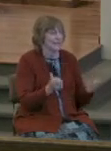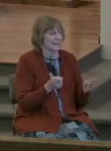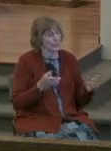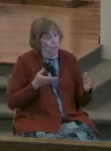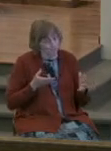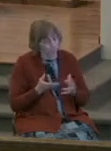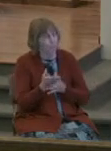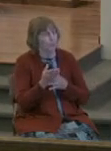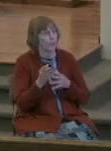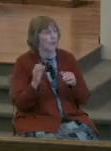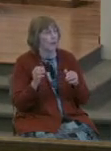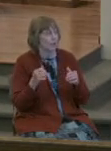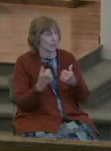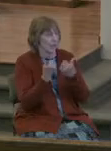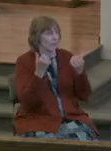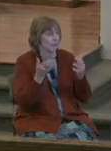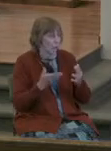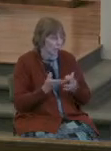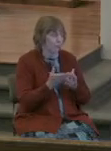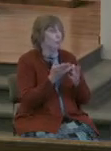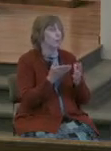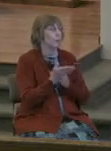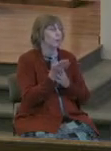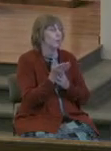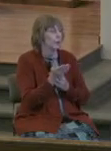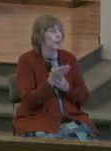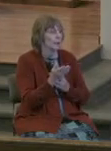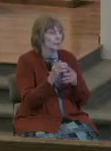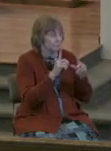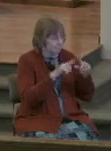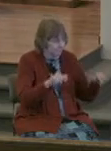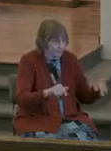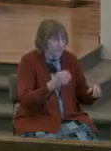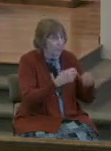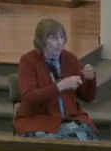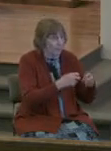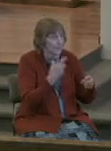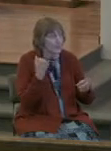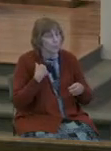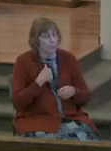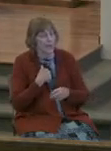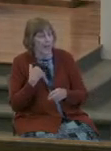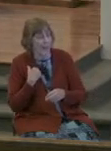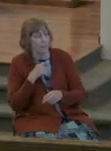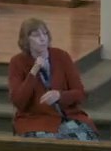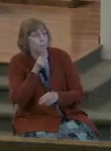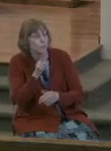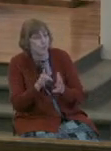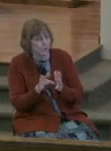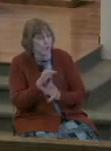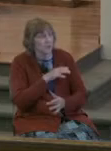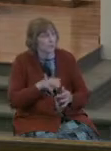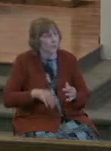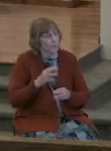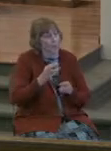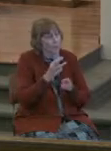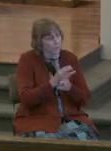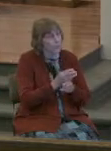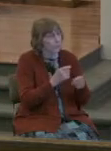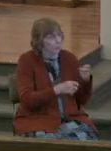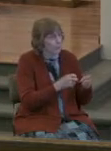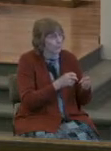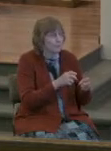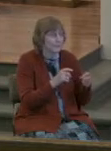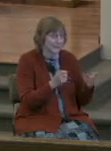the challenges, living through the storms, because we have the truth of Jesus Christ. And so the problem of the world is sin, but there's